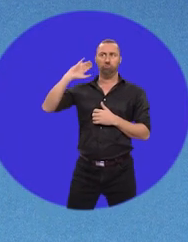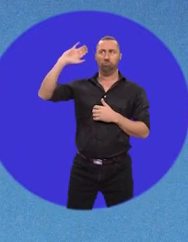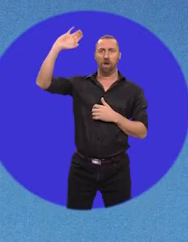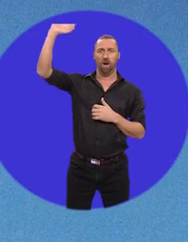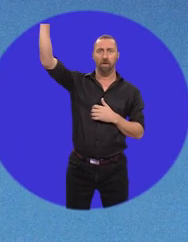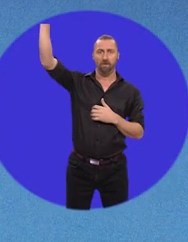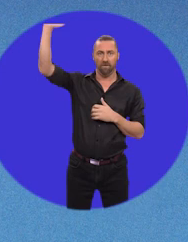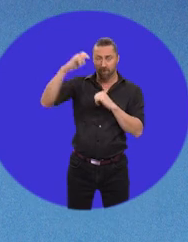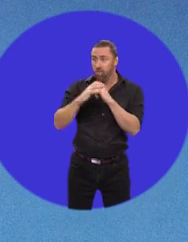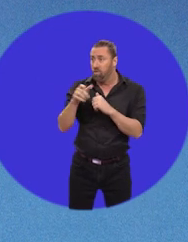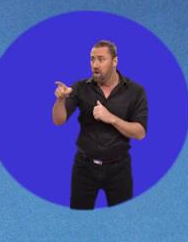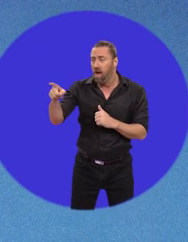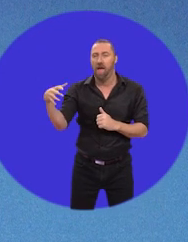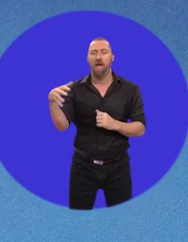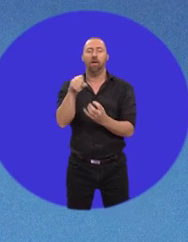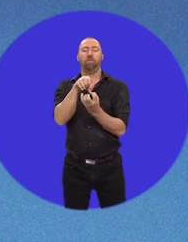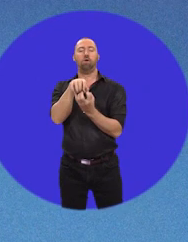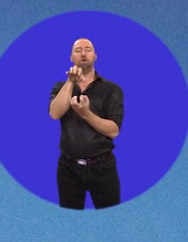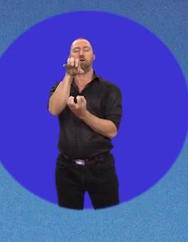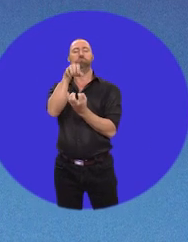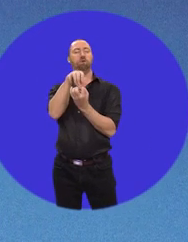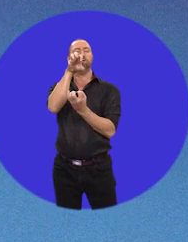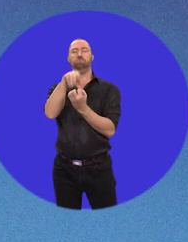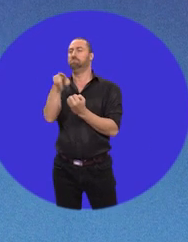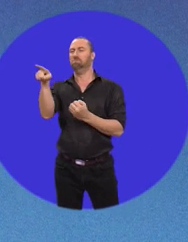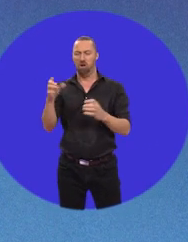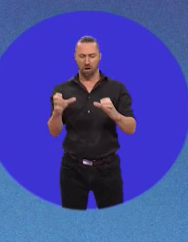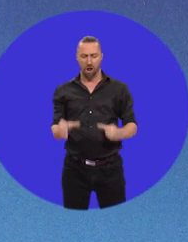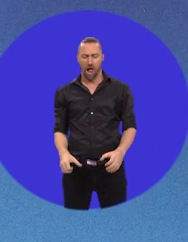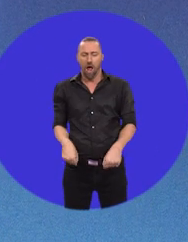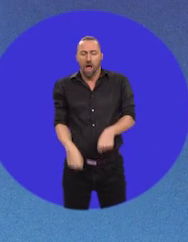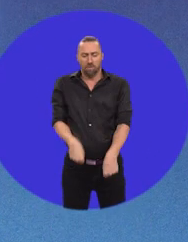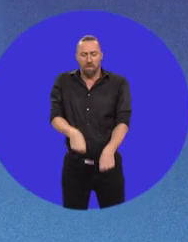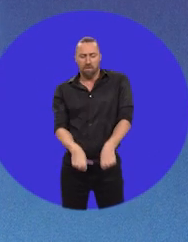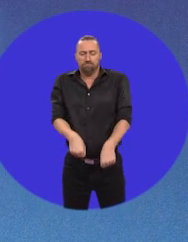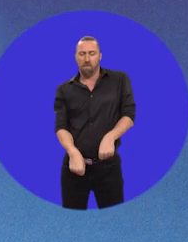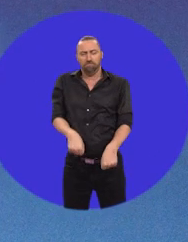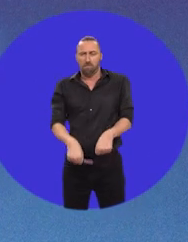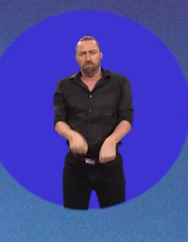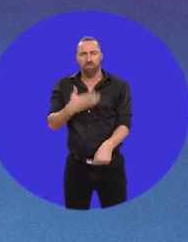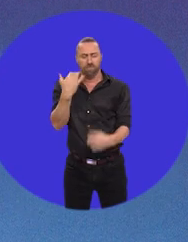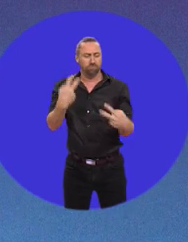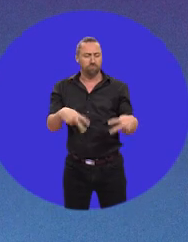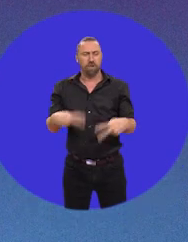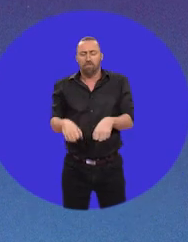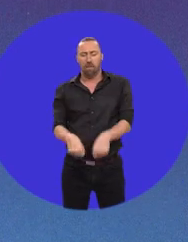Fish's friend Giraffe had a beautiful bleat and hooves that could tap out a rhythmic